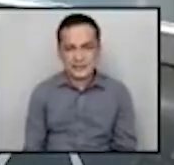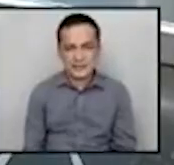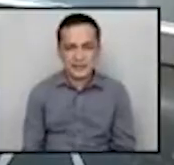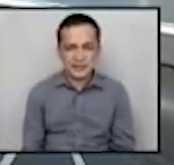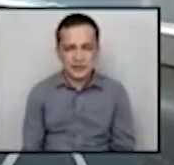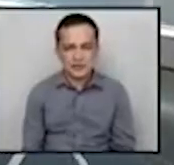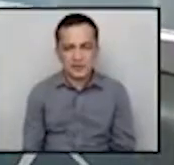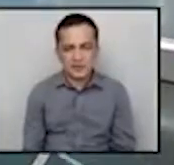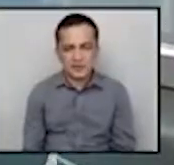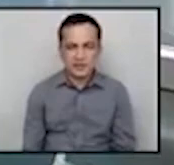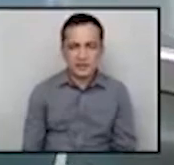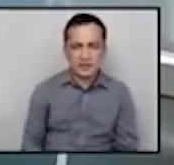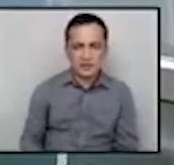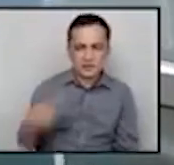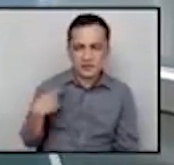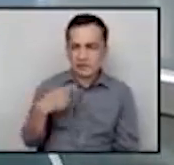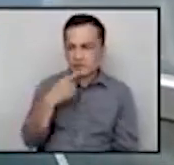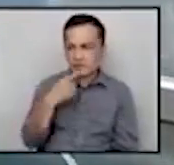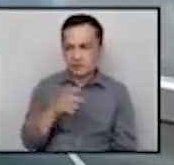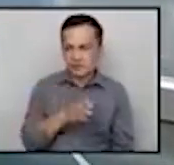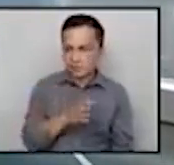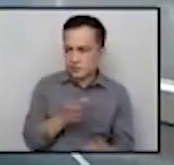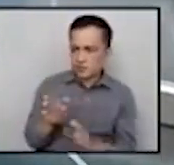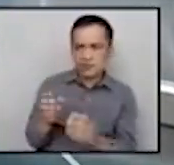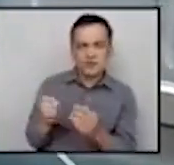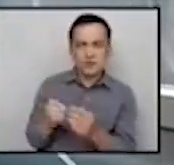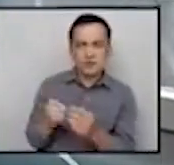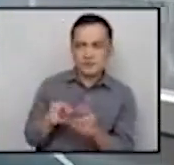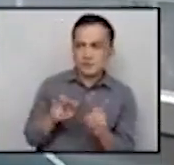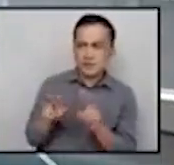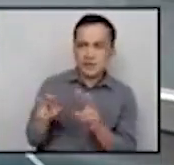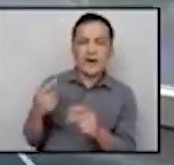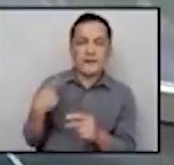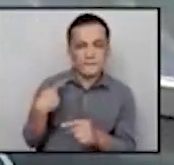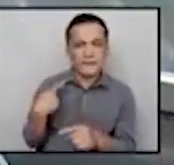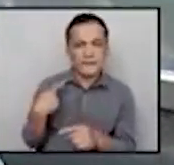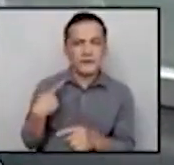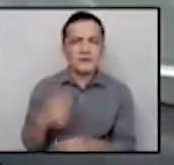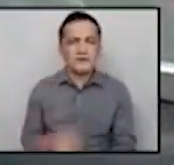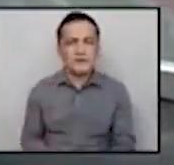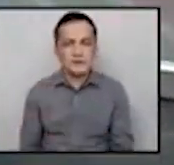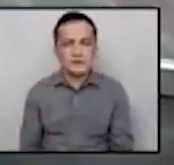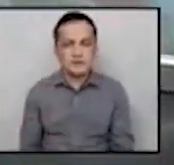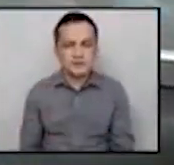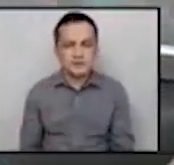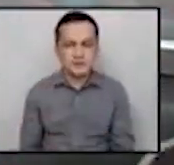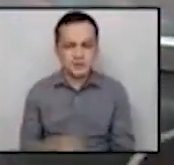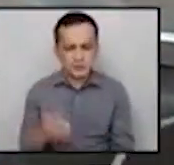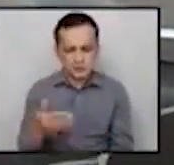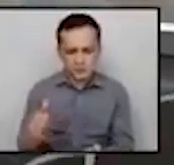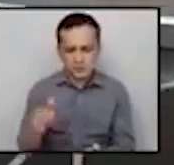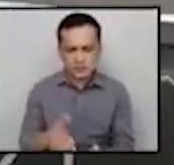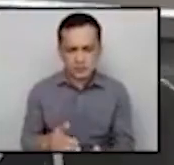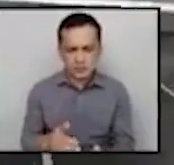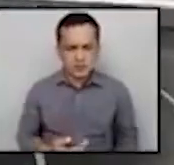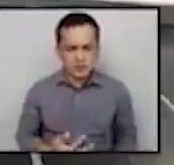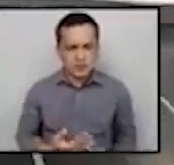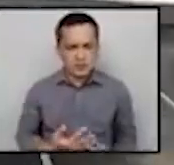You're the teaser, you turn them on. Leave them burning and then